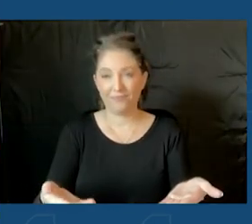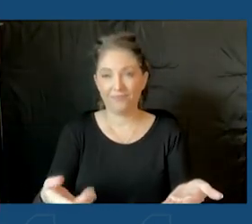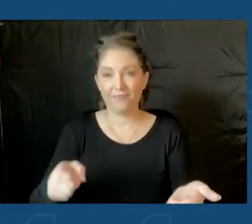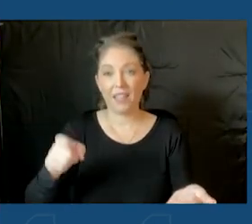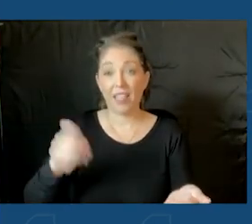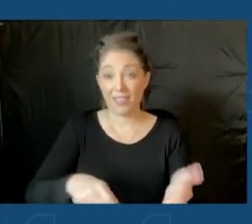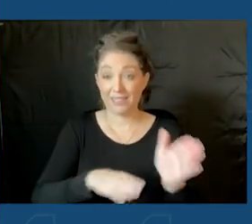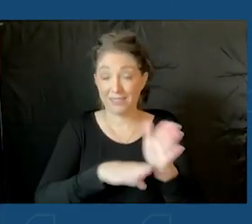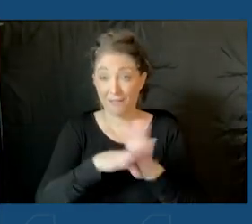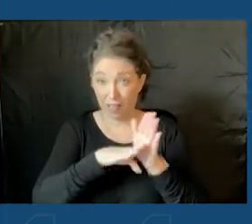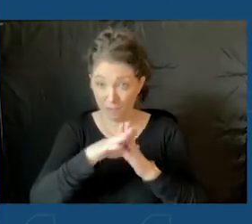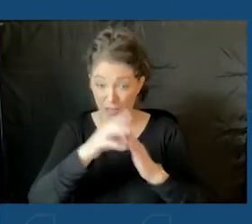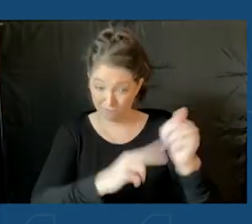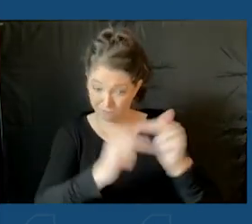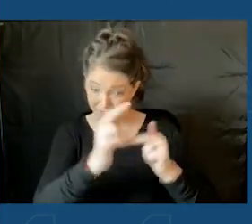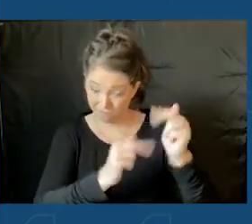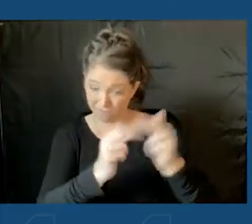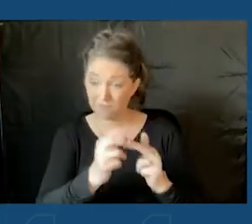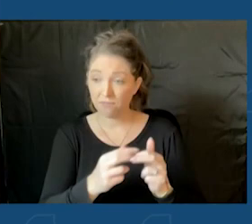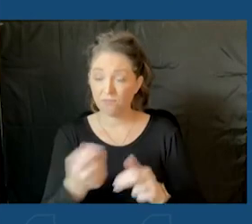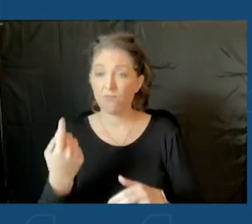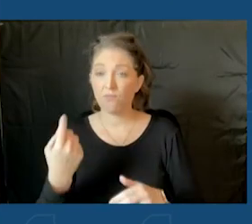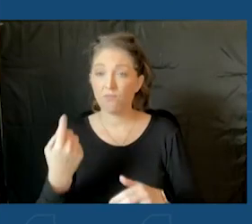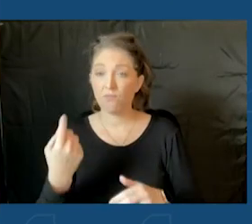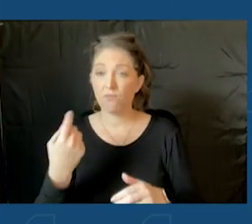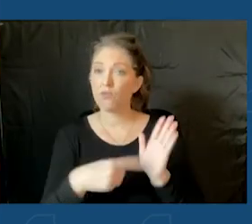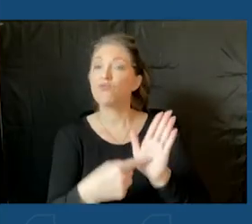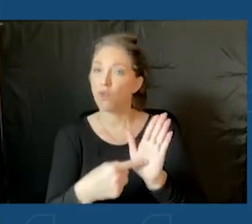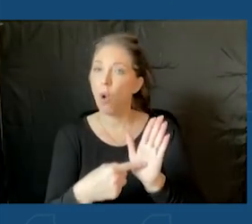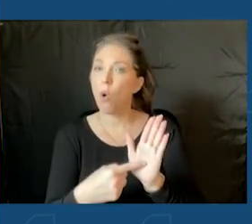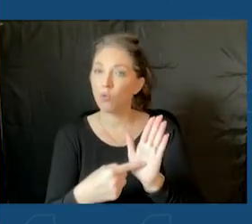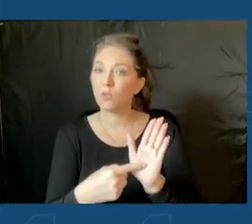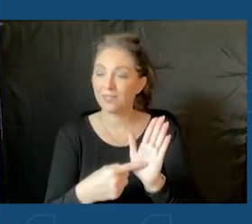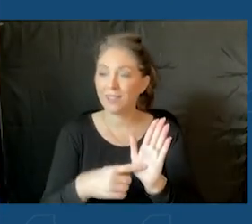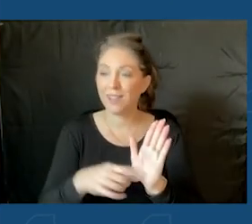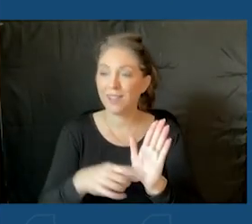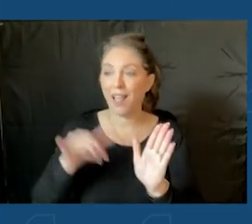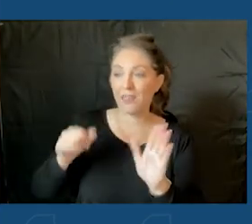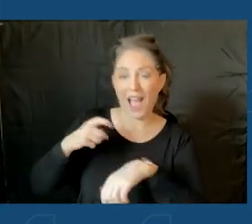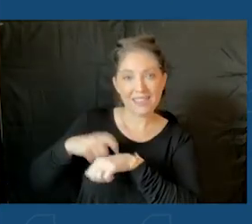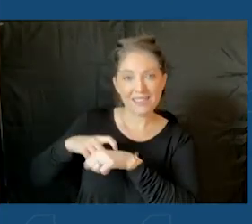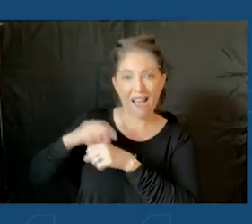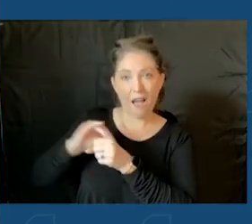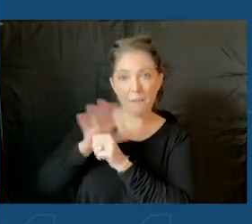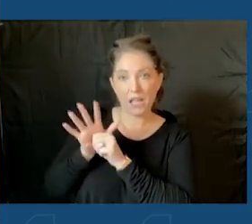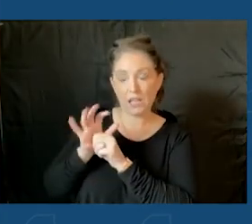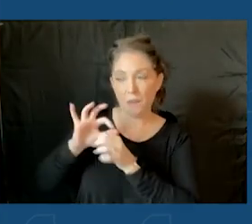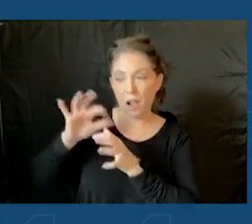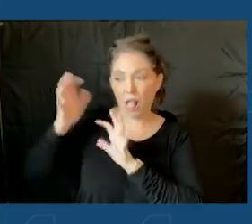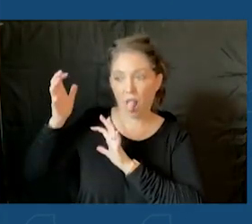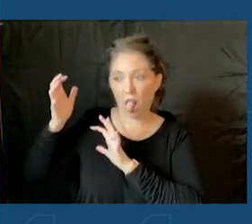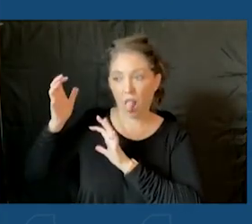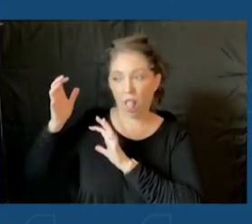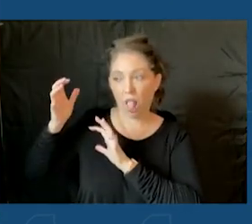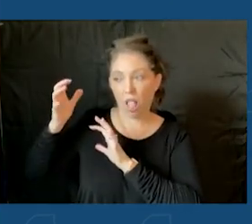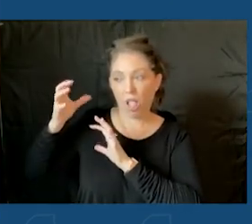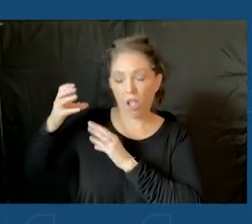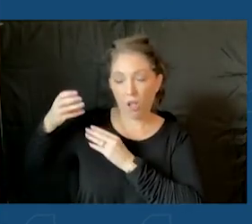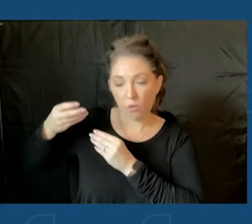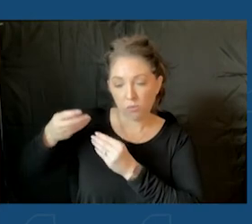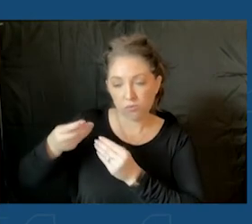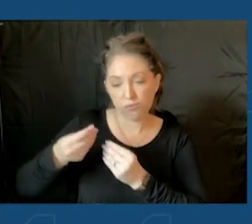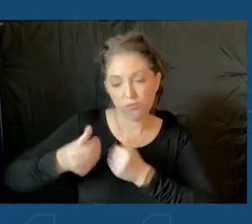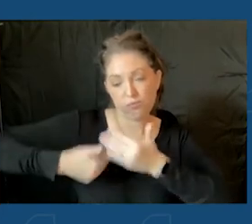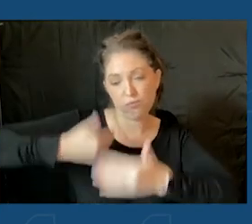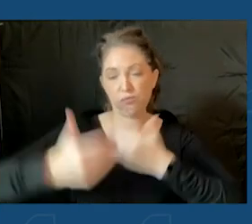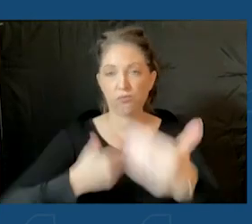is evidence we are exiting some of the darkest days in each of our lives. We are here to build